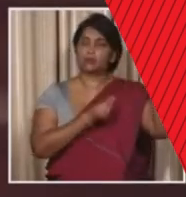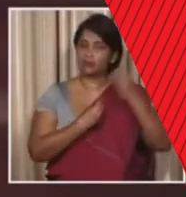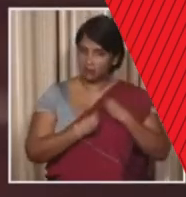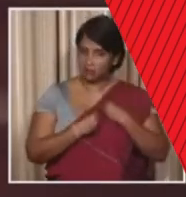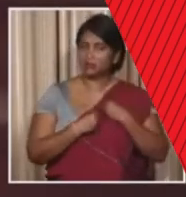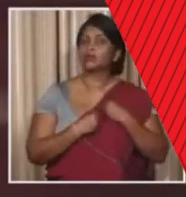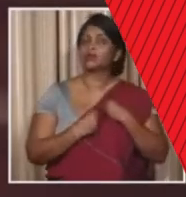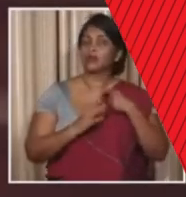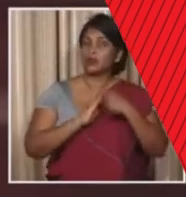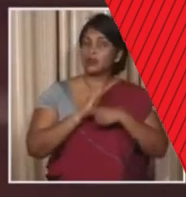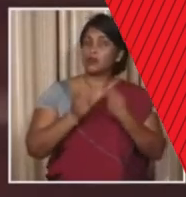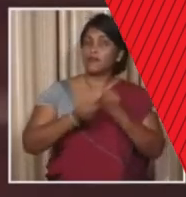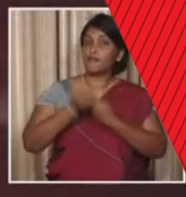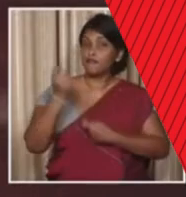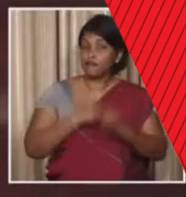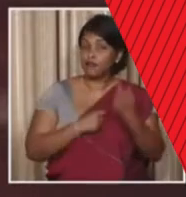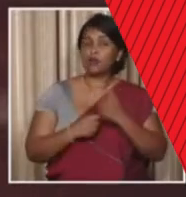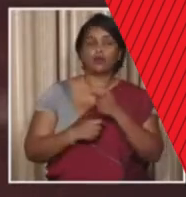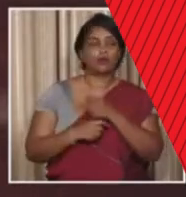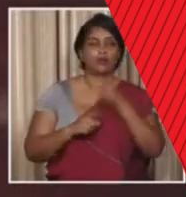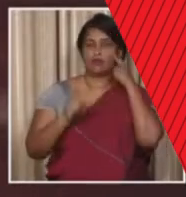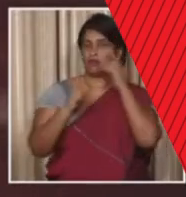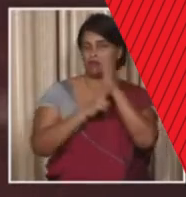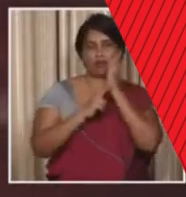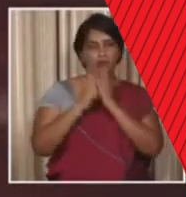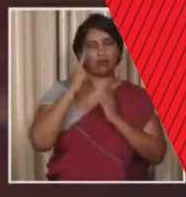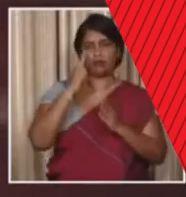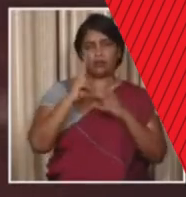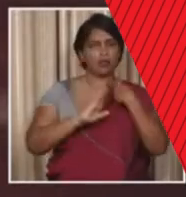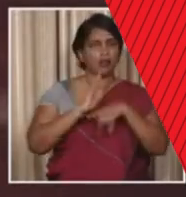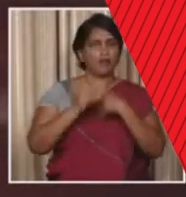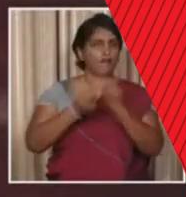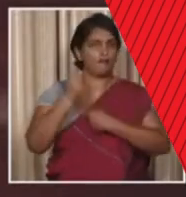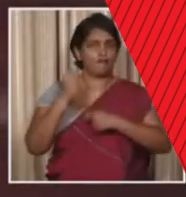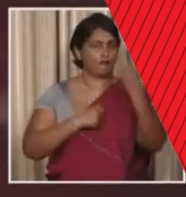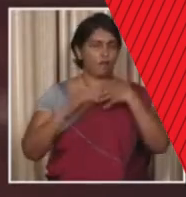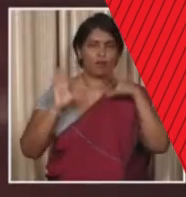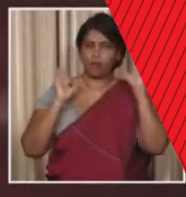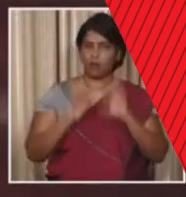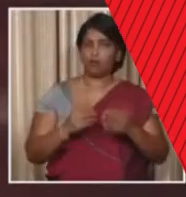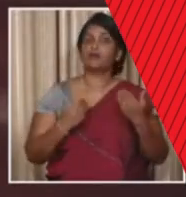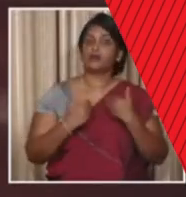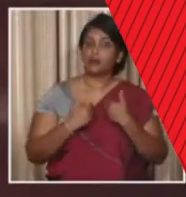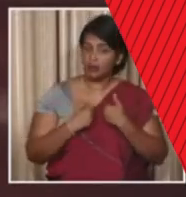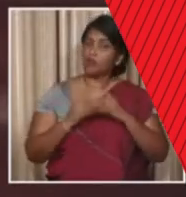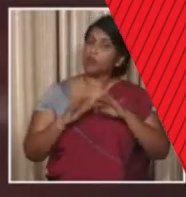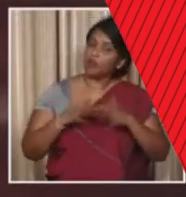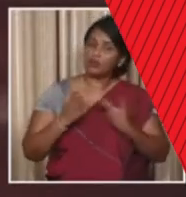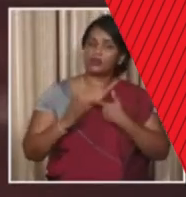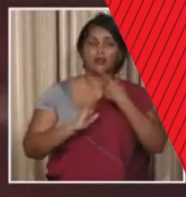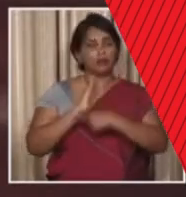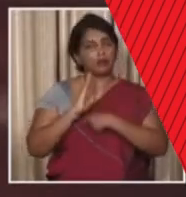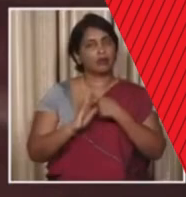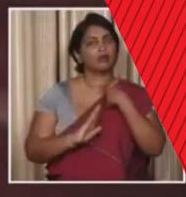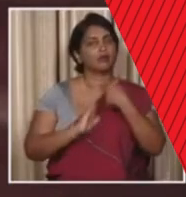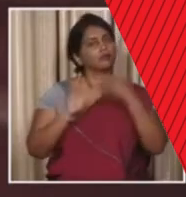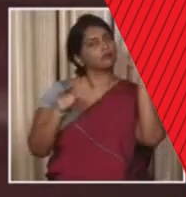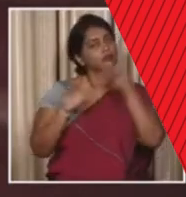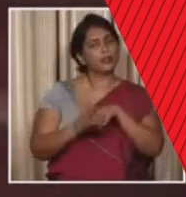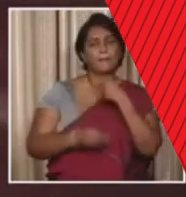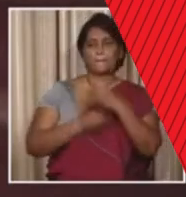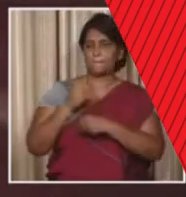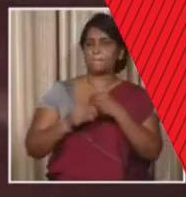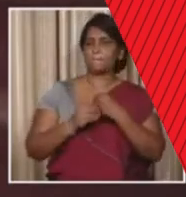things We were not selling the country We would invite any country to invest in Sri Lanka at this moment but I am proud to